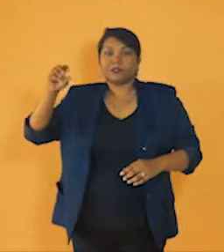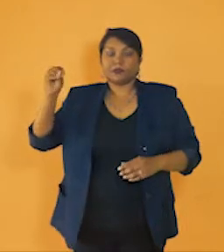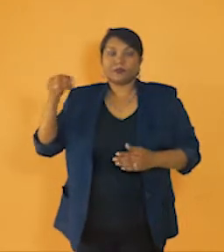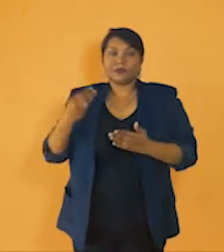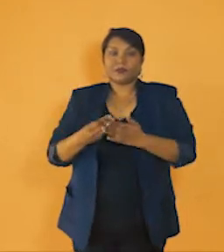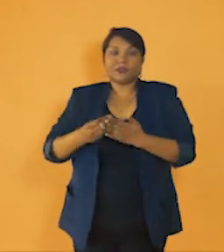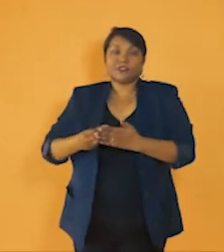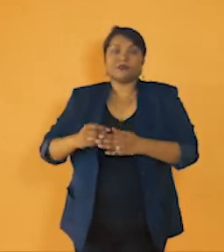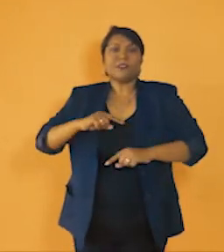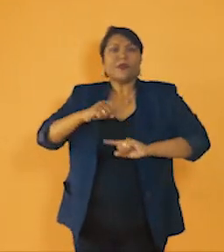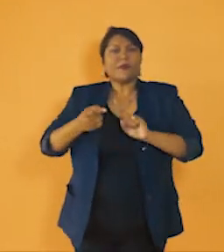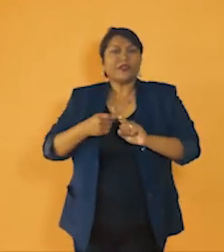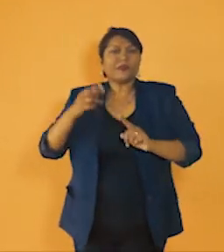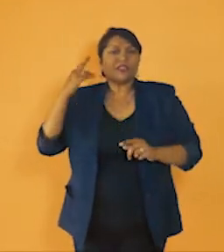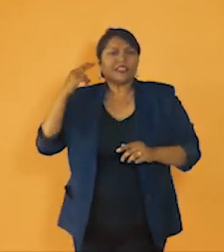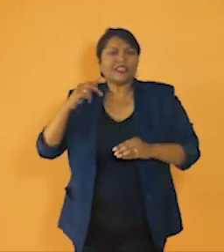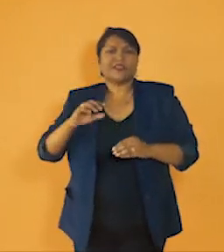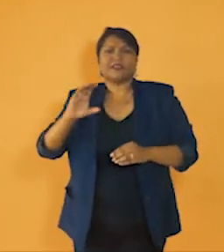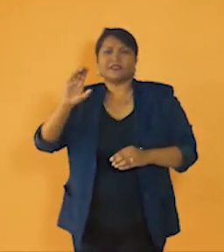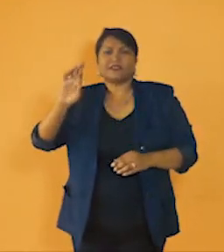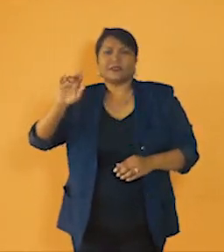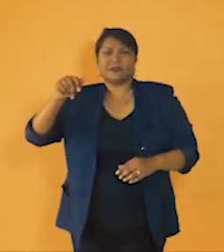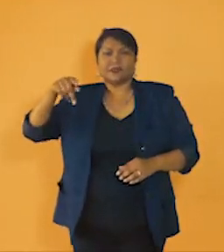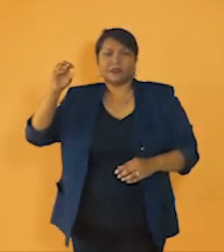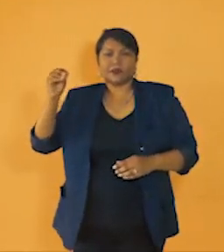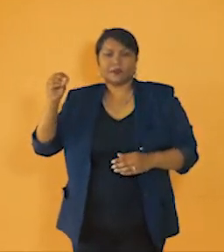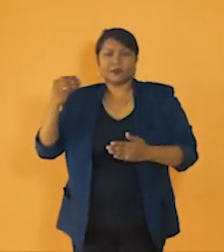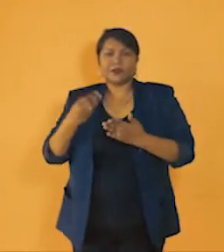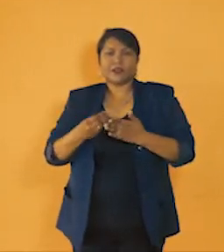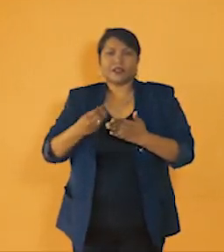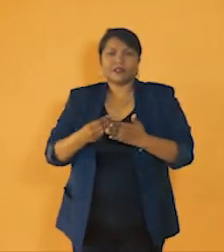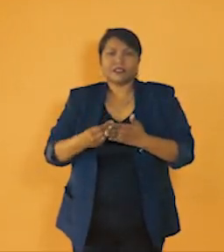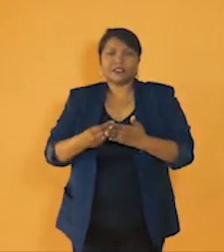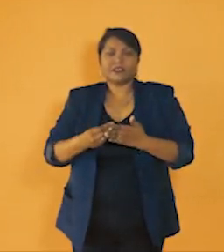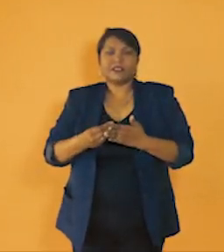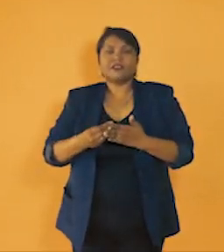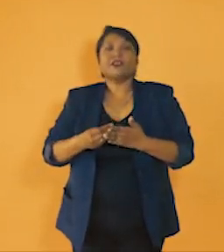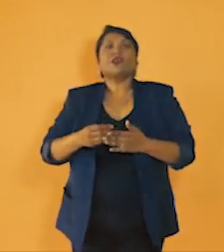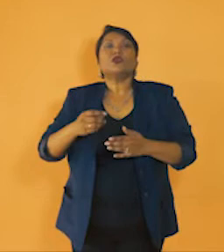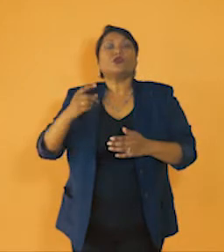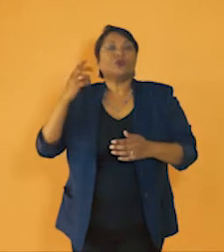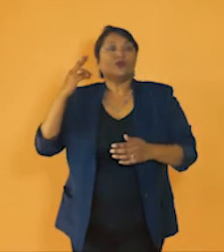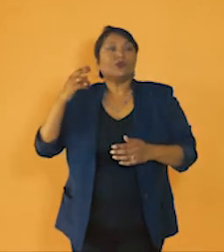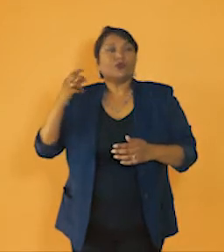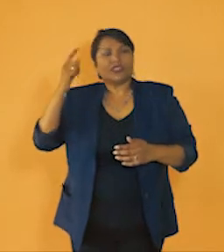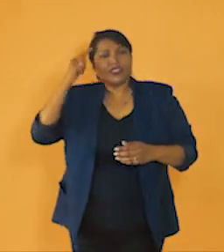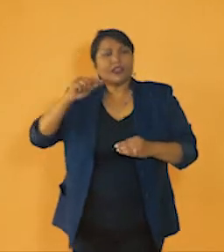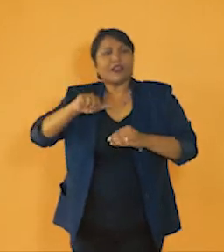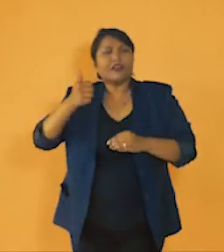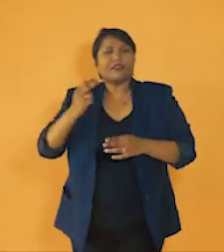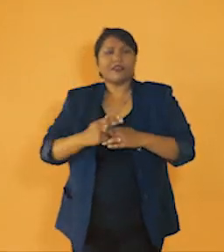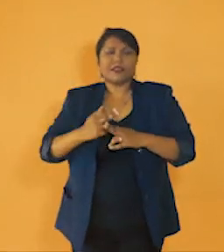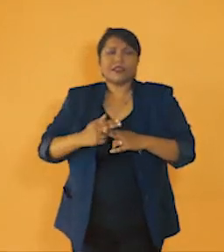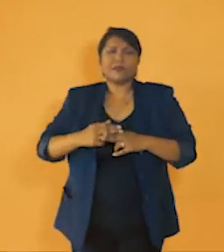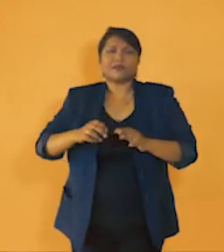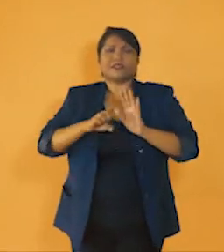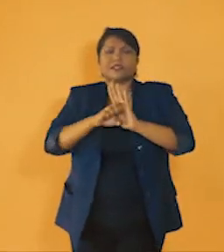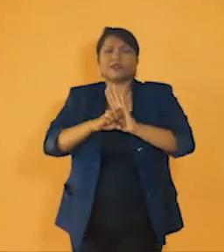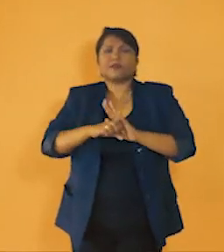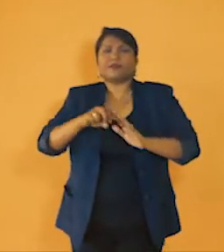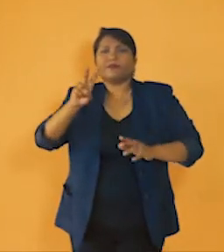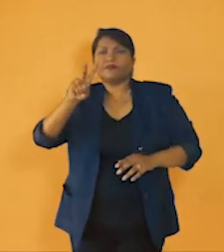cryptocurrencies. When you hear cryptocurrency, there is the tendency to use virtual currencies,